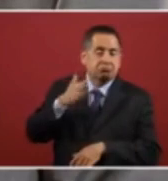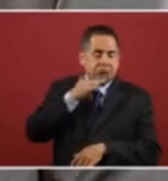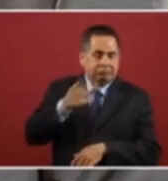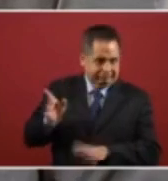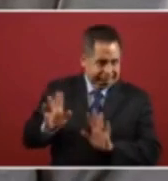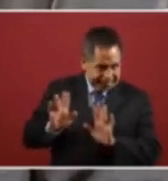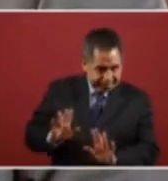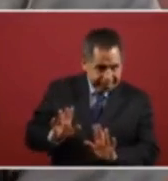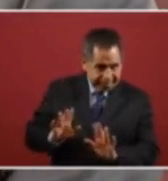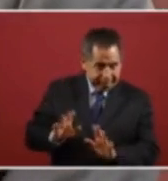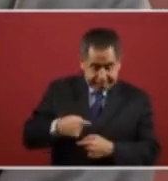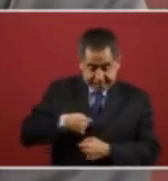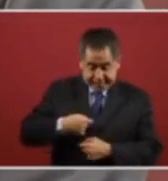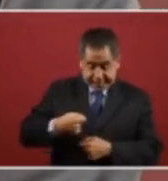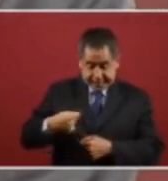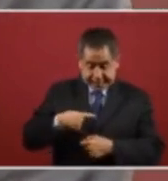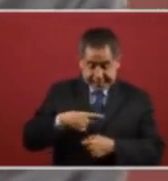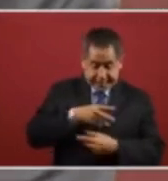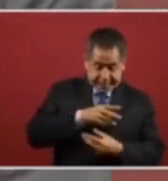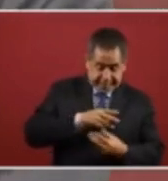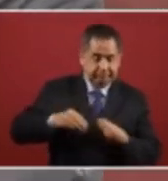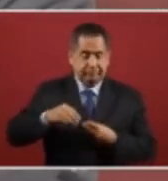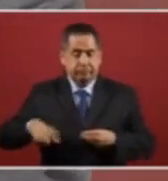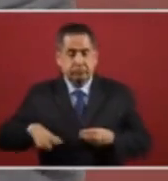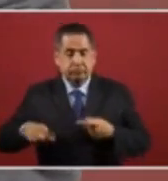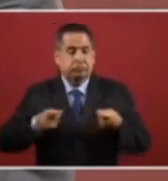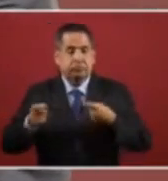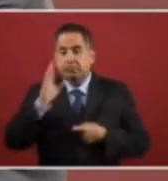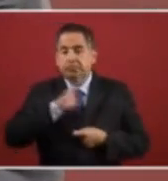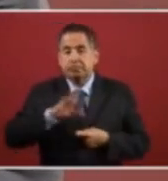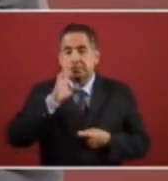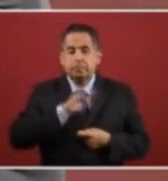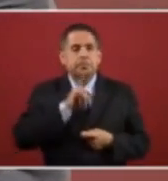And there was management that was,